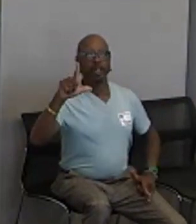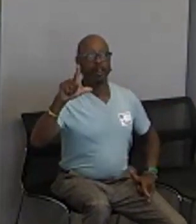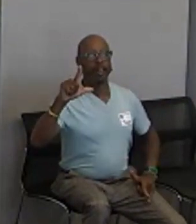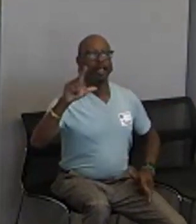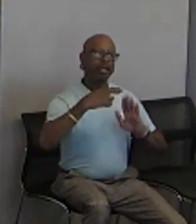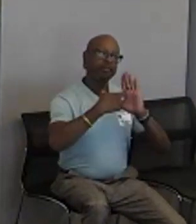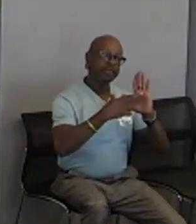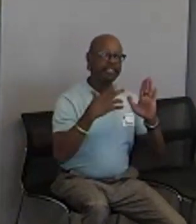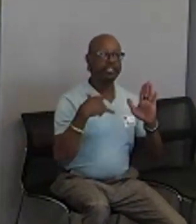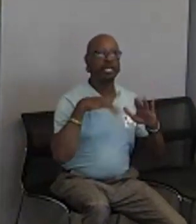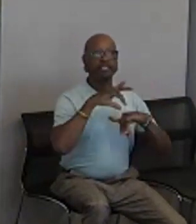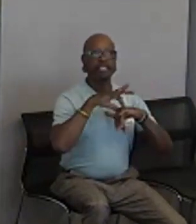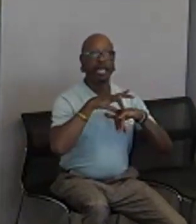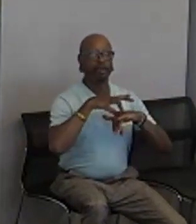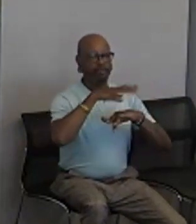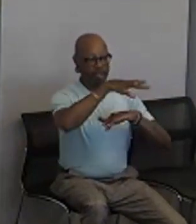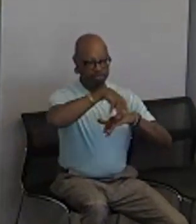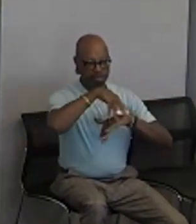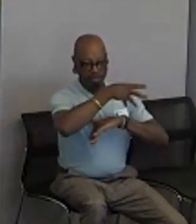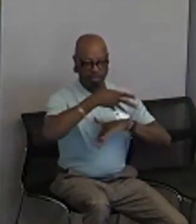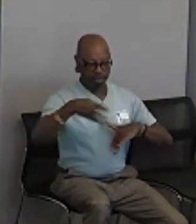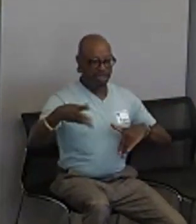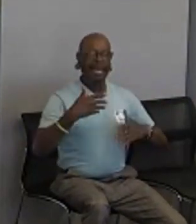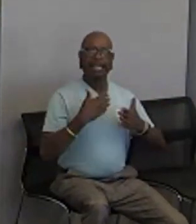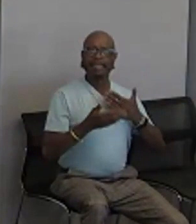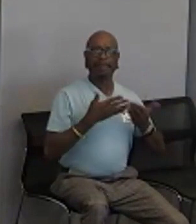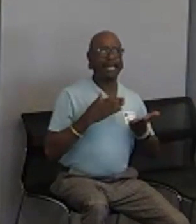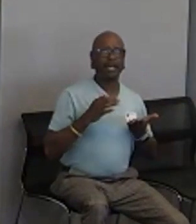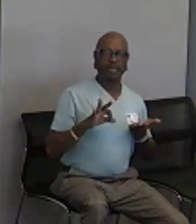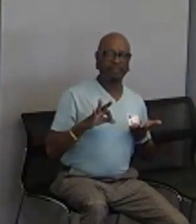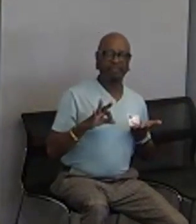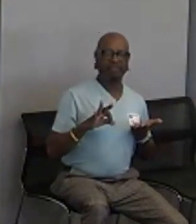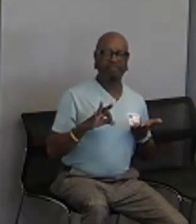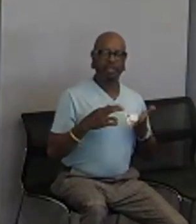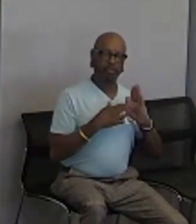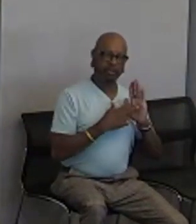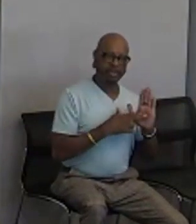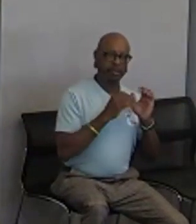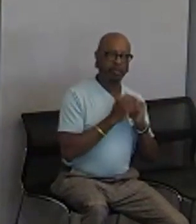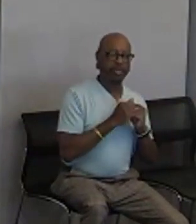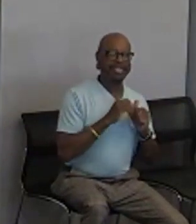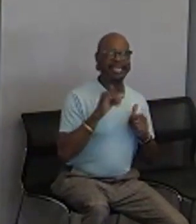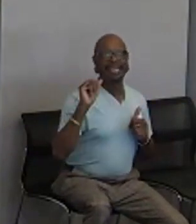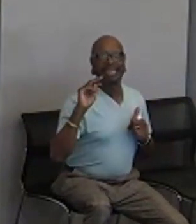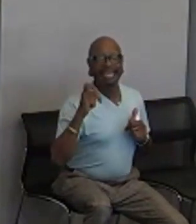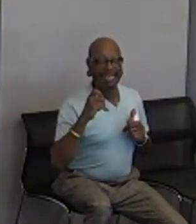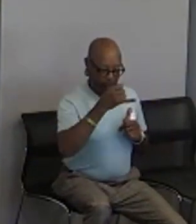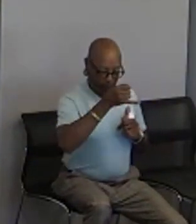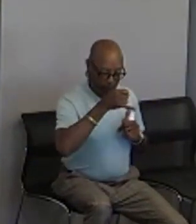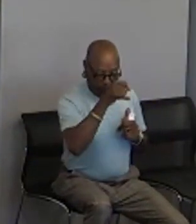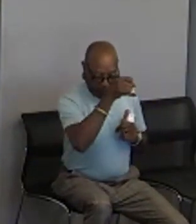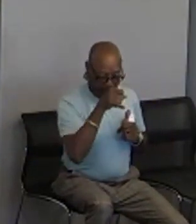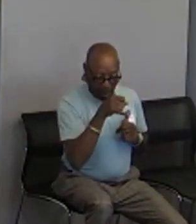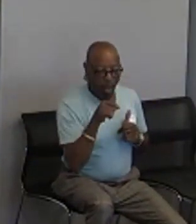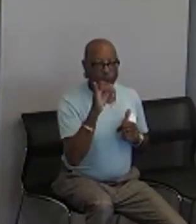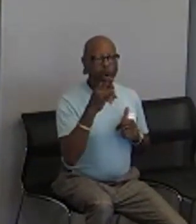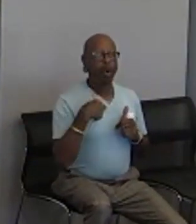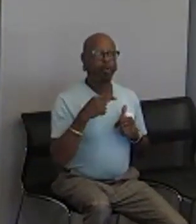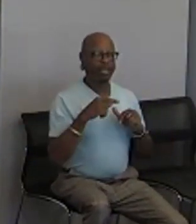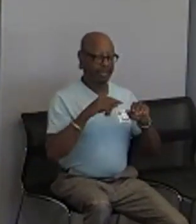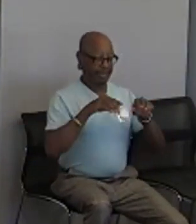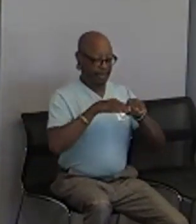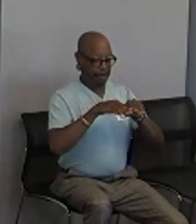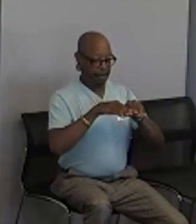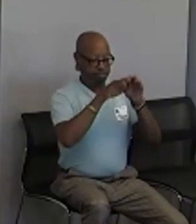of geography. And it doesn't matter if you represent them with ink or if you represent them with raised lines,